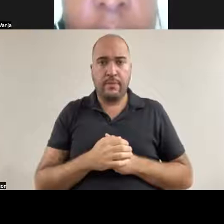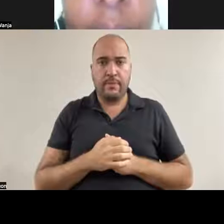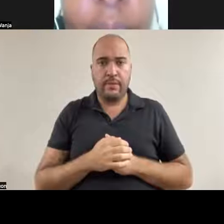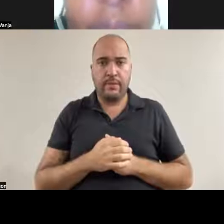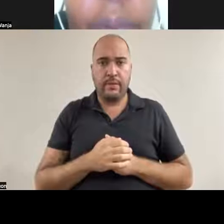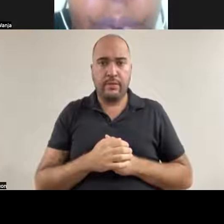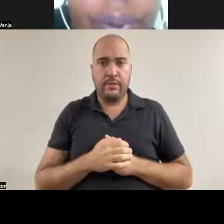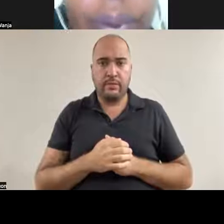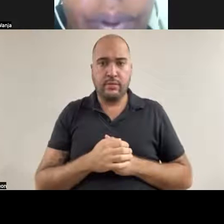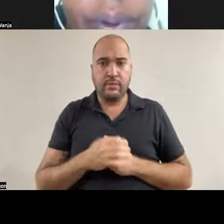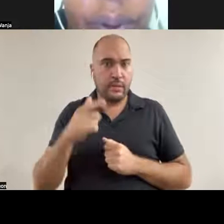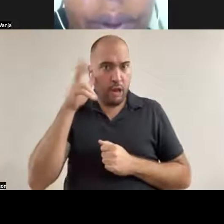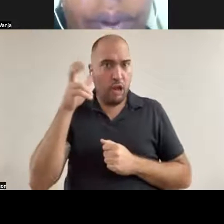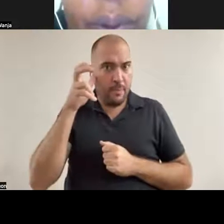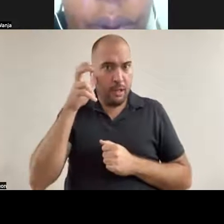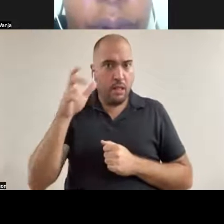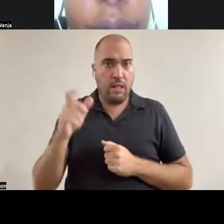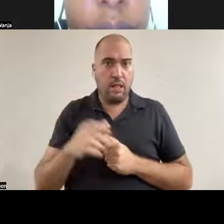Am I audible?